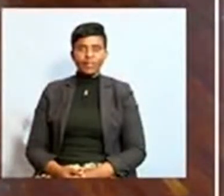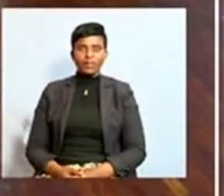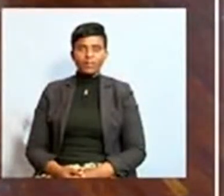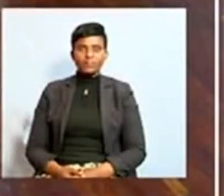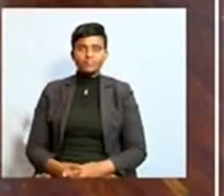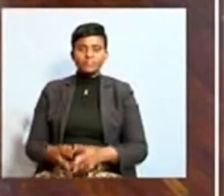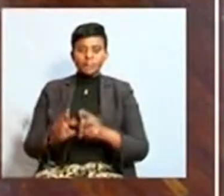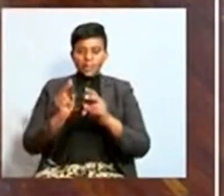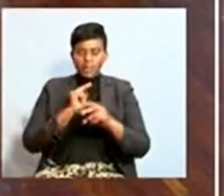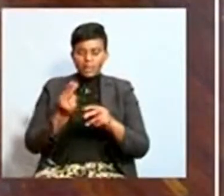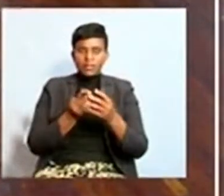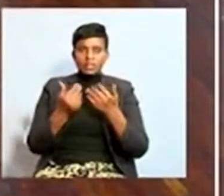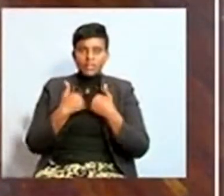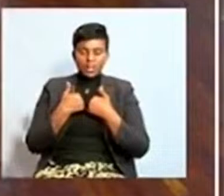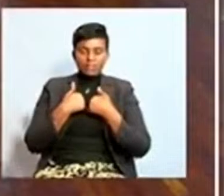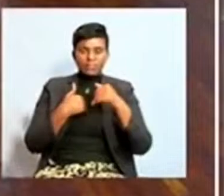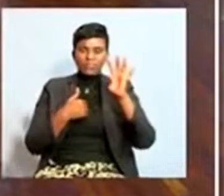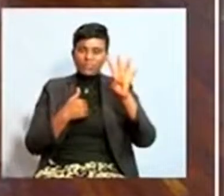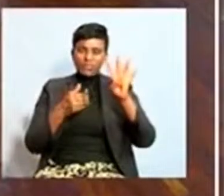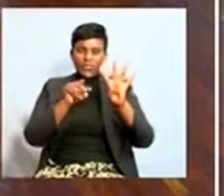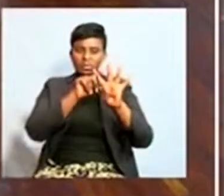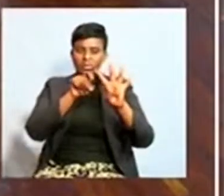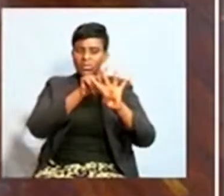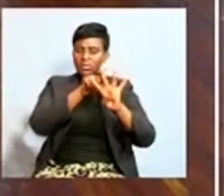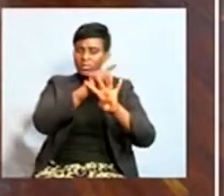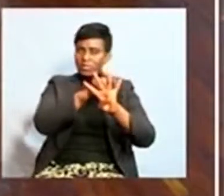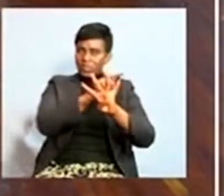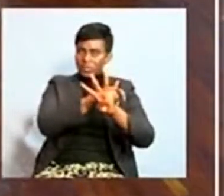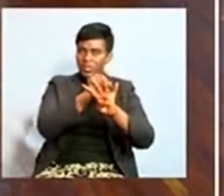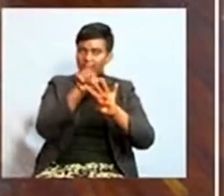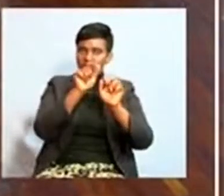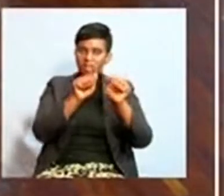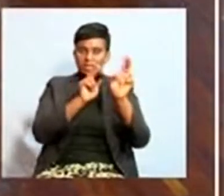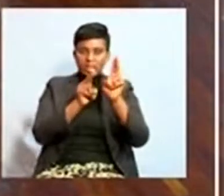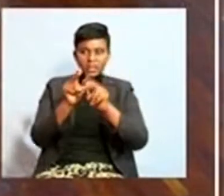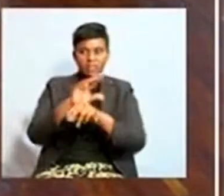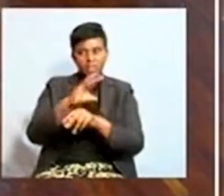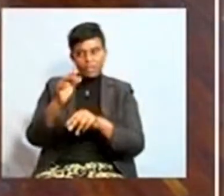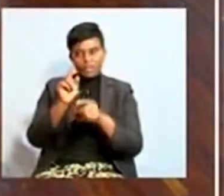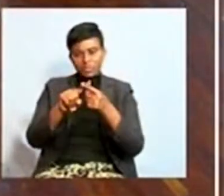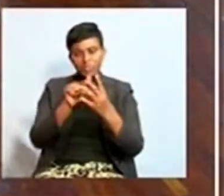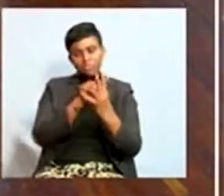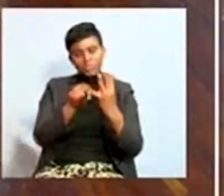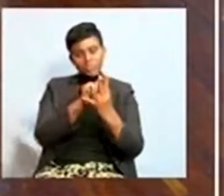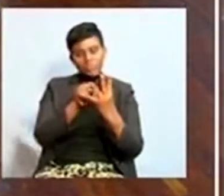So far we have 4 questions, so can you respond to those questions?